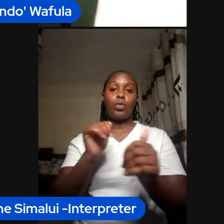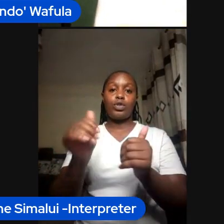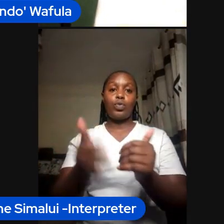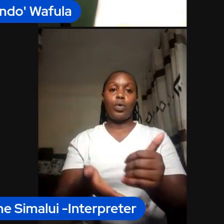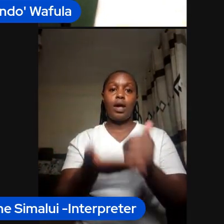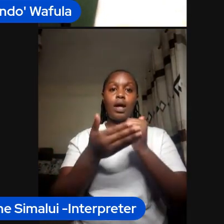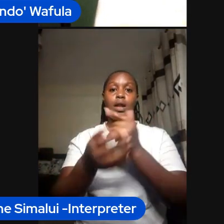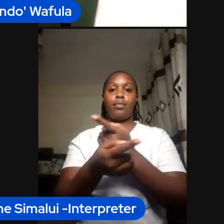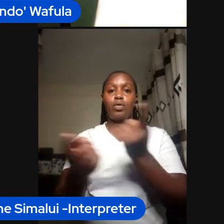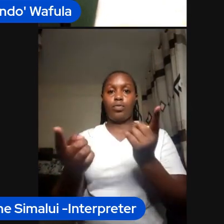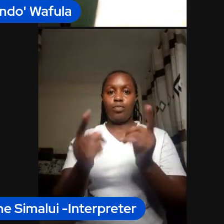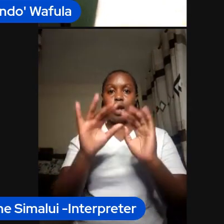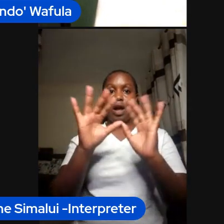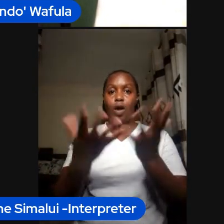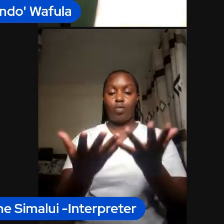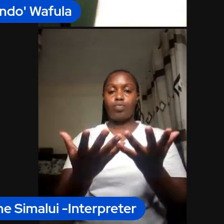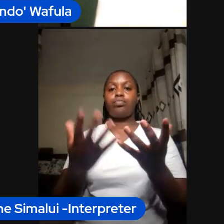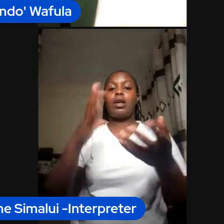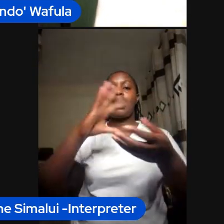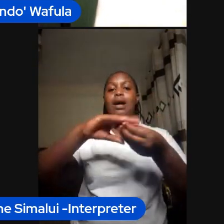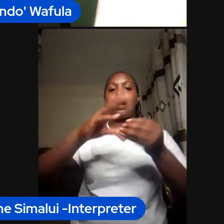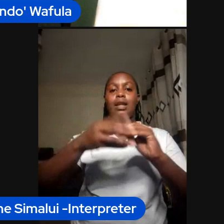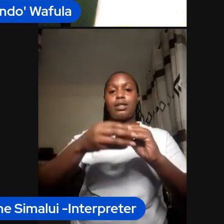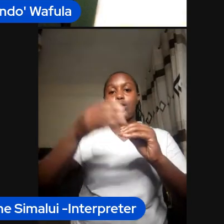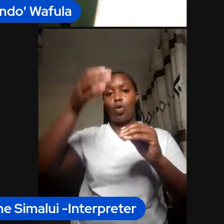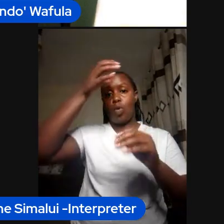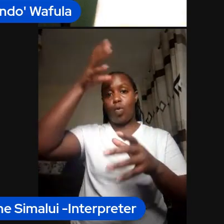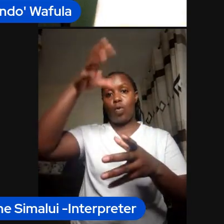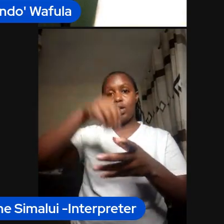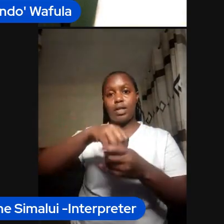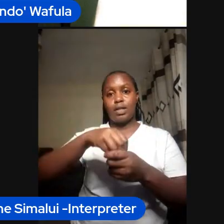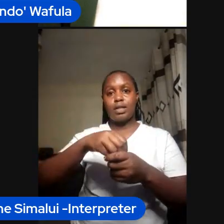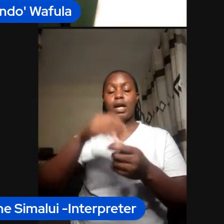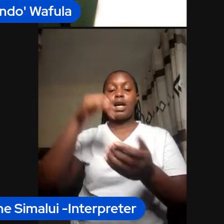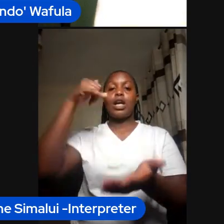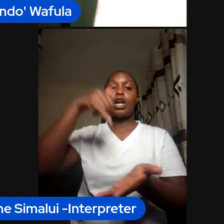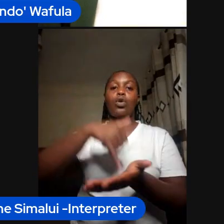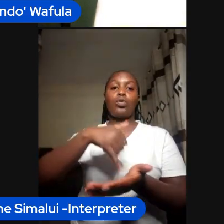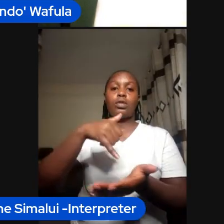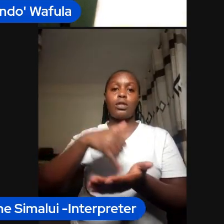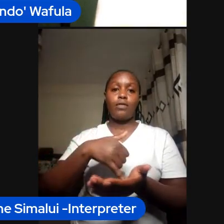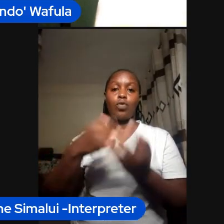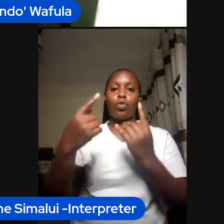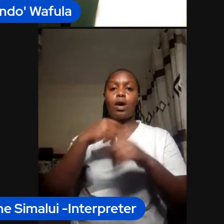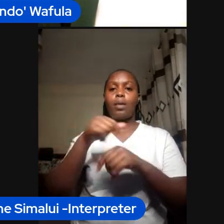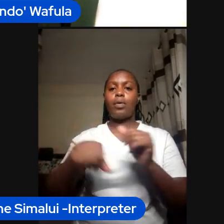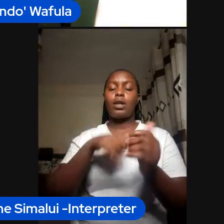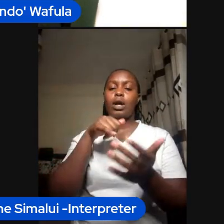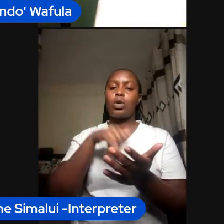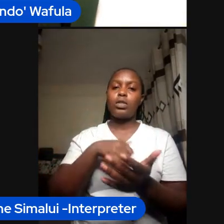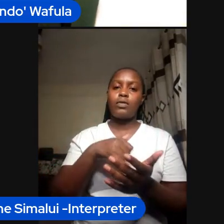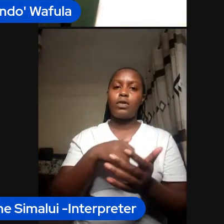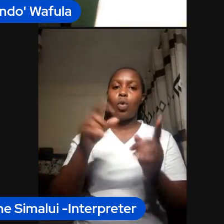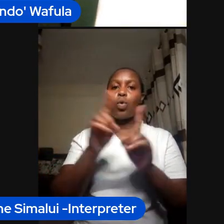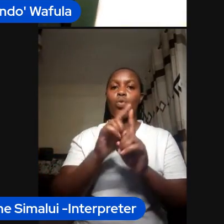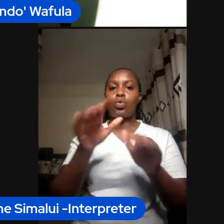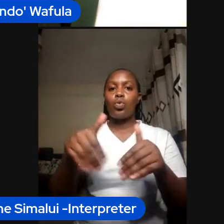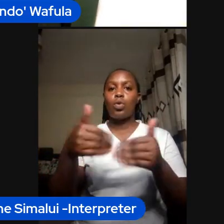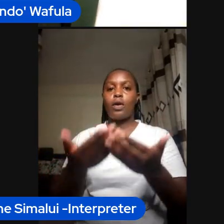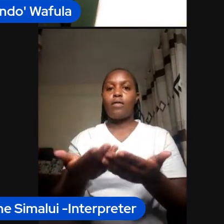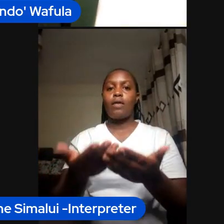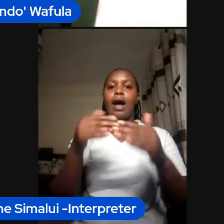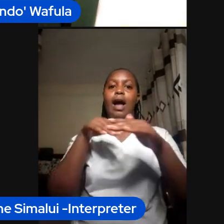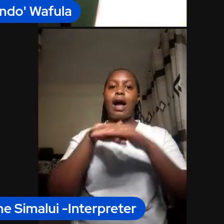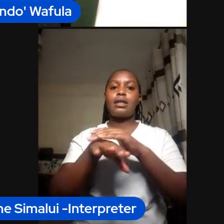create content that is inclusive, because we keep on talking about inclusivity, and to give you an access to more audiences and people